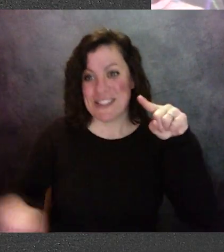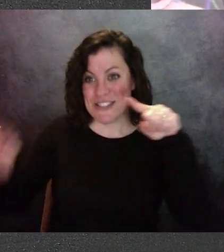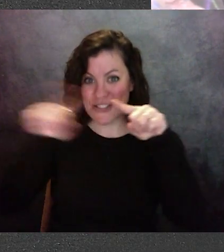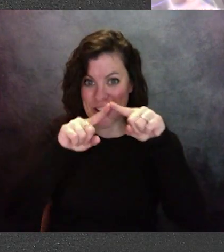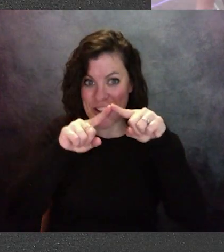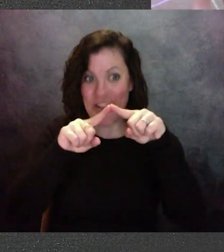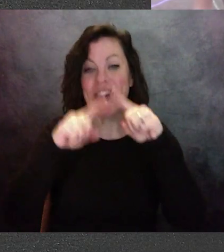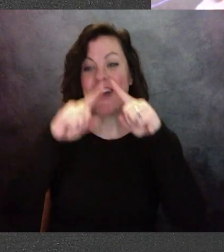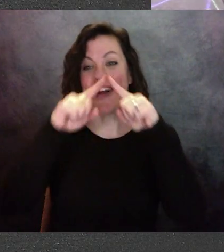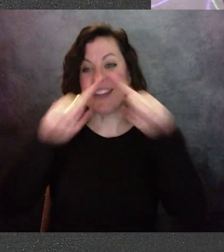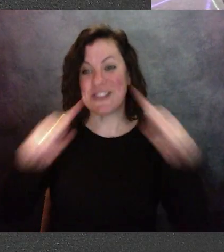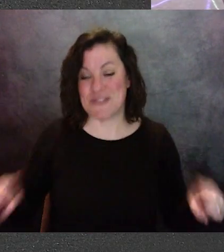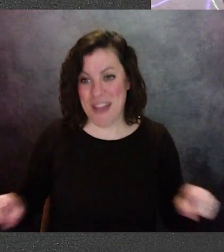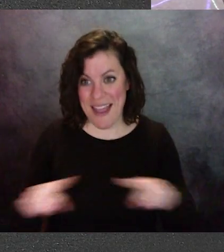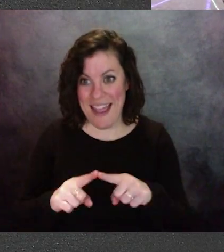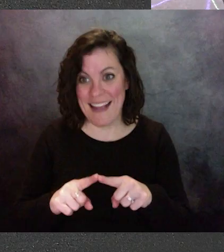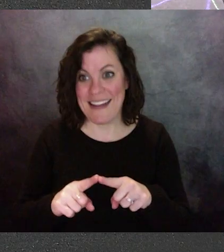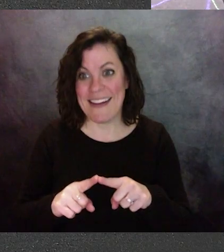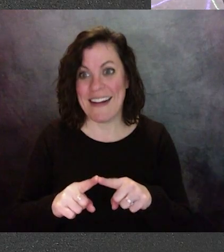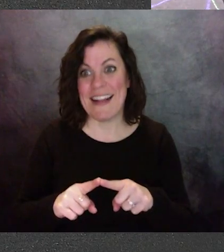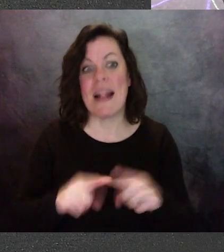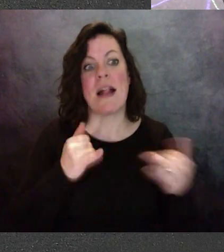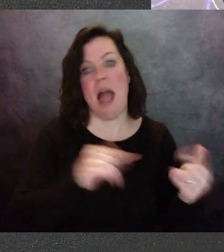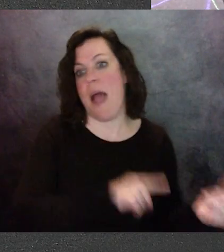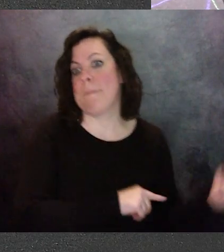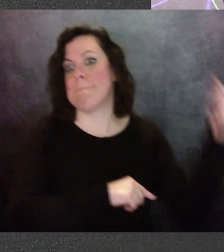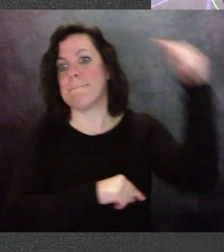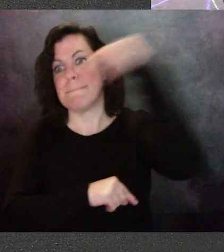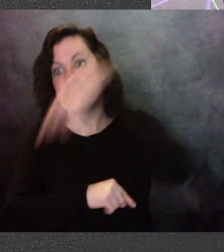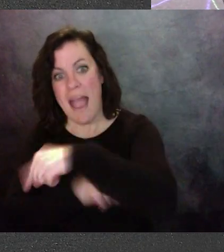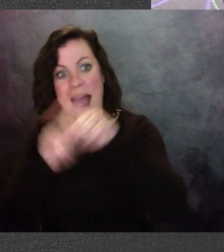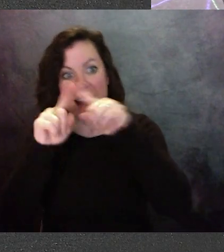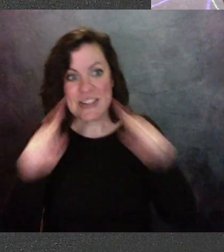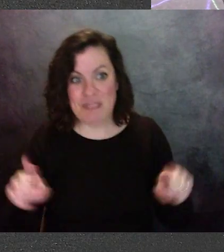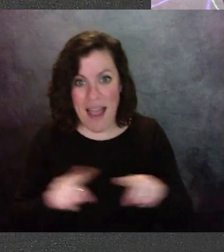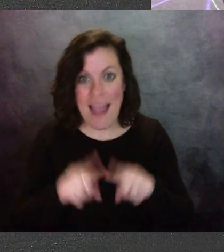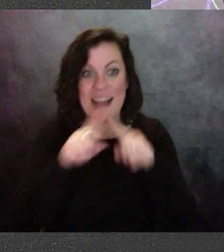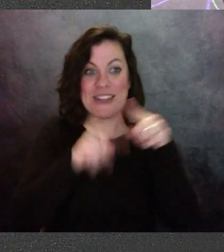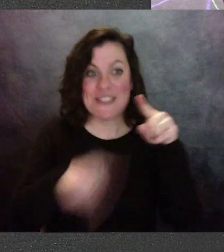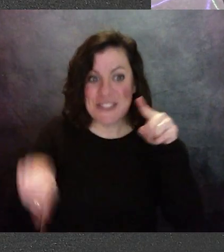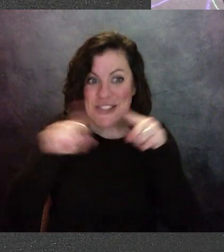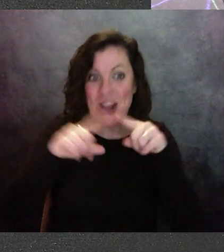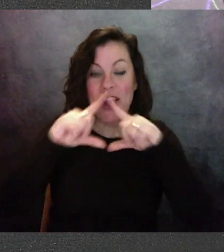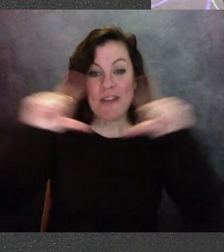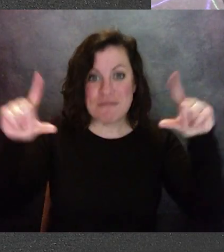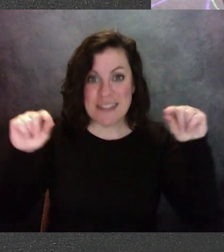Squares, triangle, circles, rectangle, squares, circle, triangle, rectangle, squares.